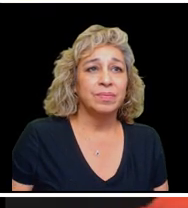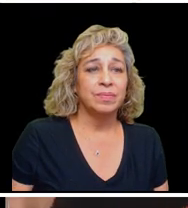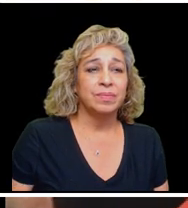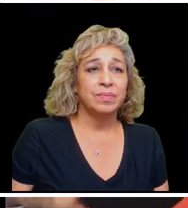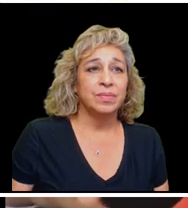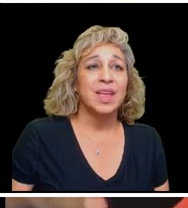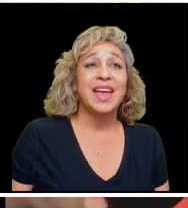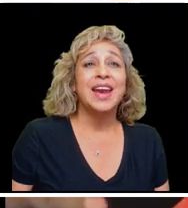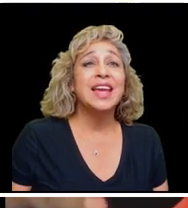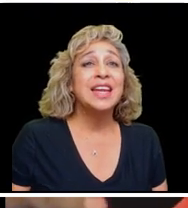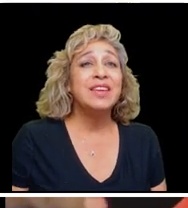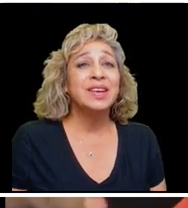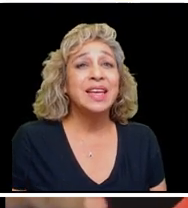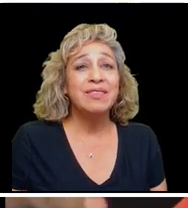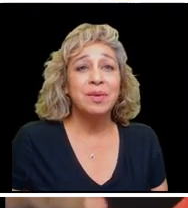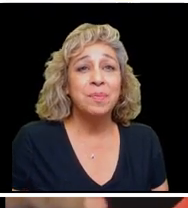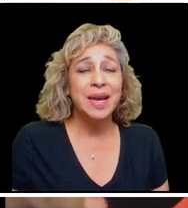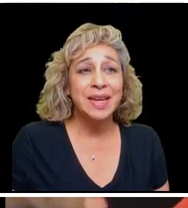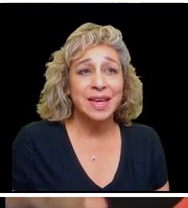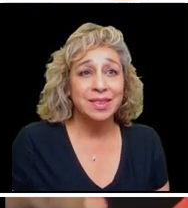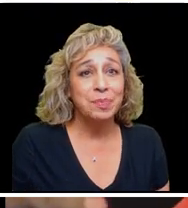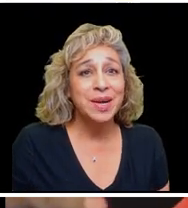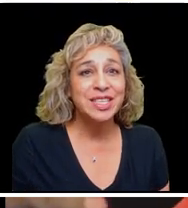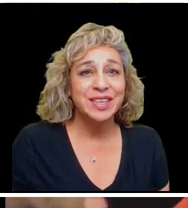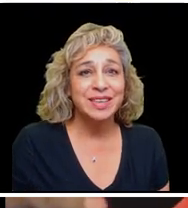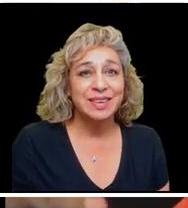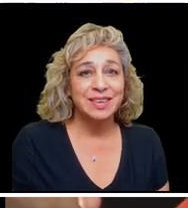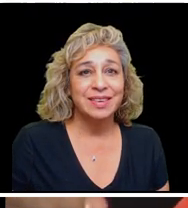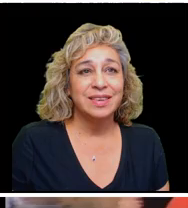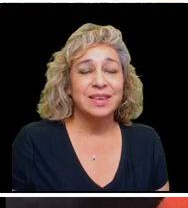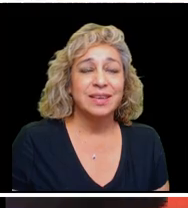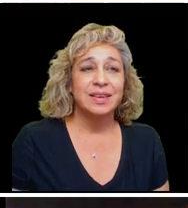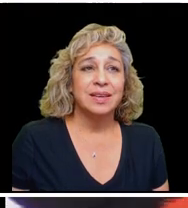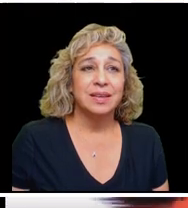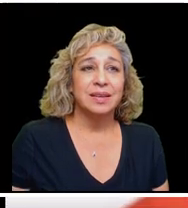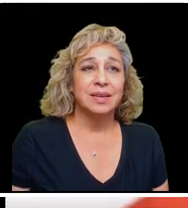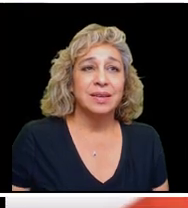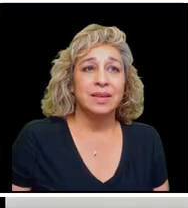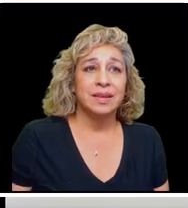and I can even give the money in the budget